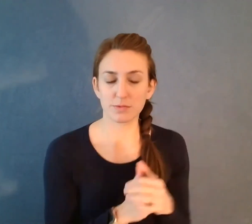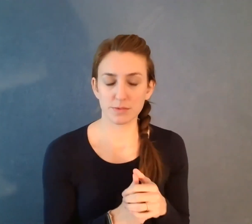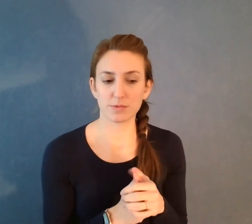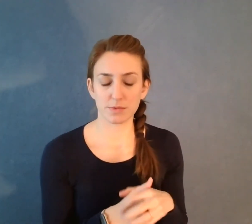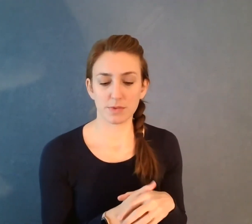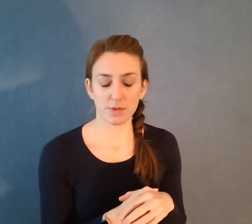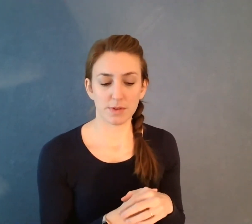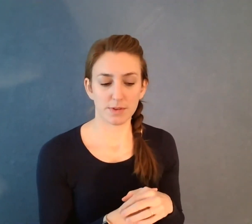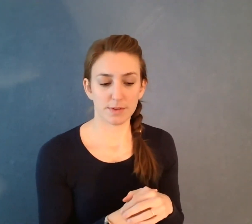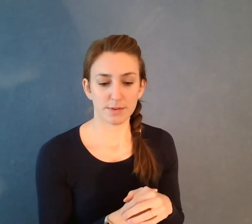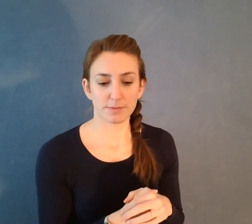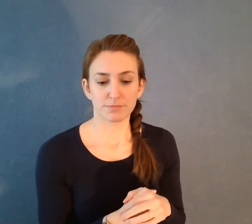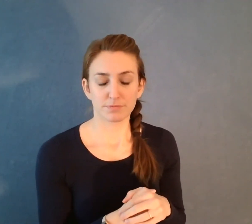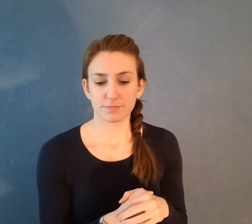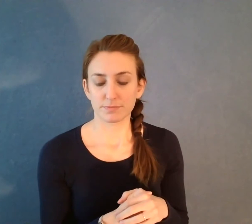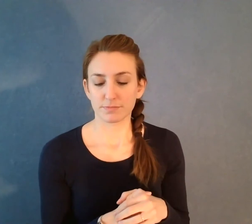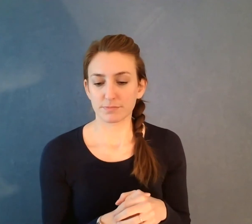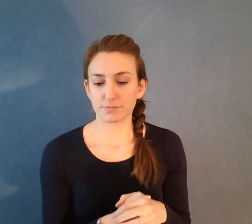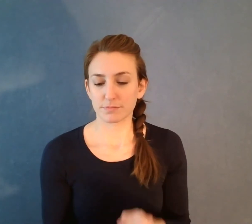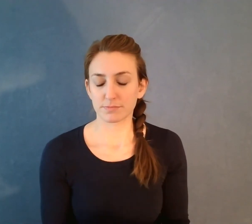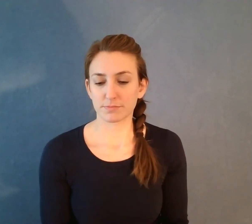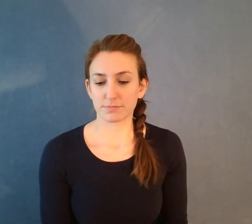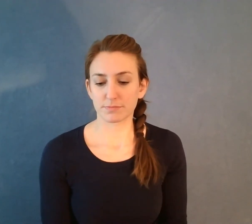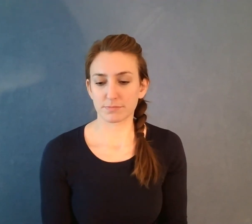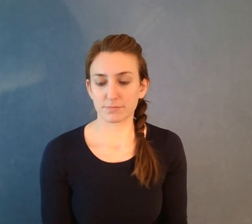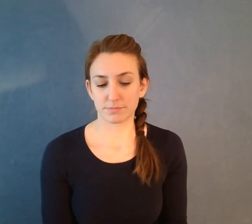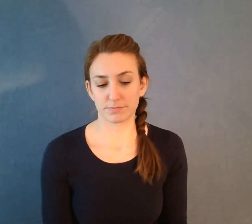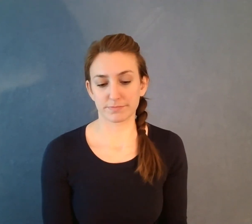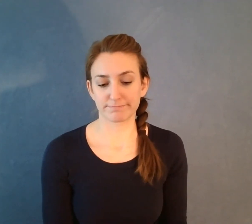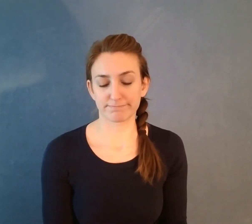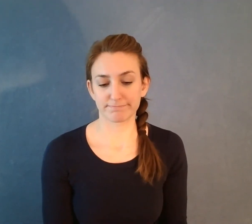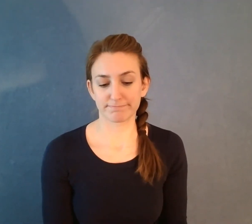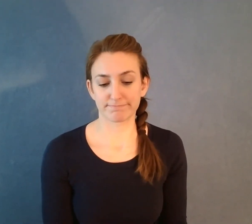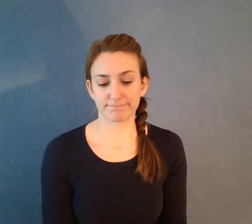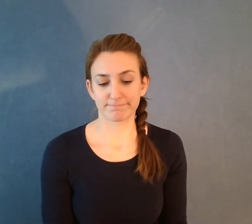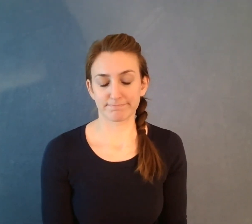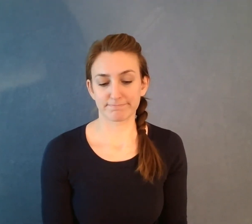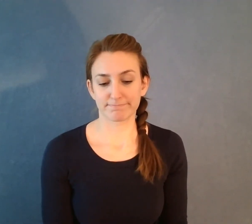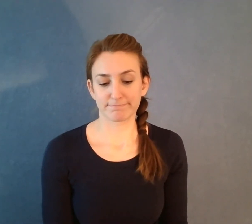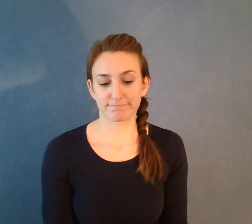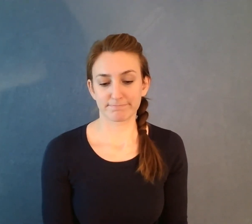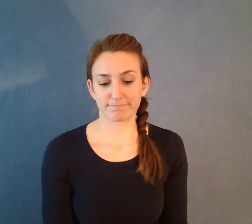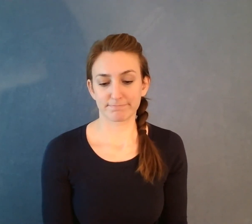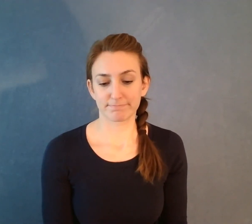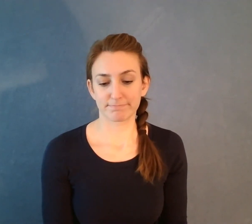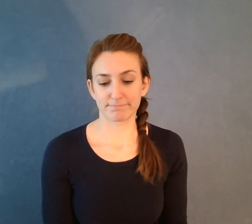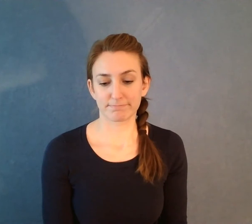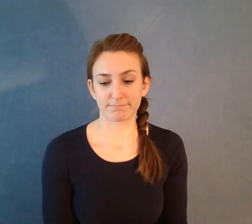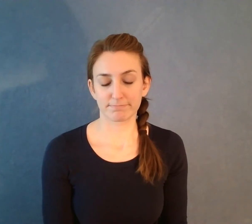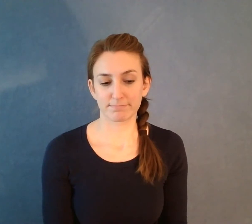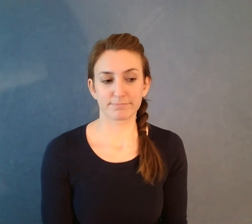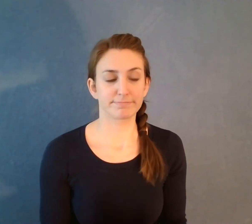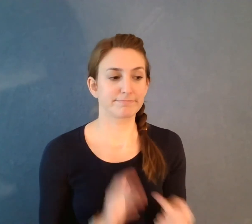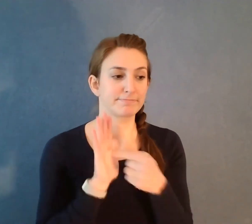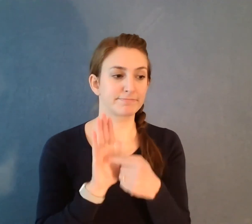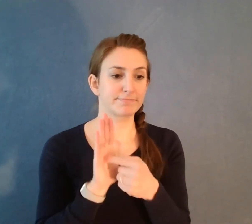framework to go off of, and learning how to do the you know, how to certify for to be able to be an advocate, and learning